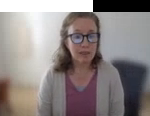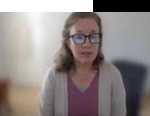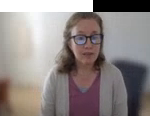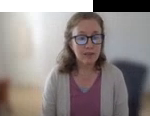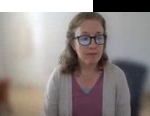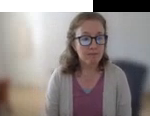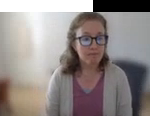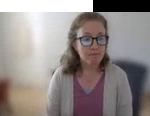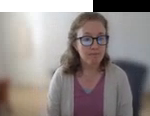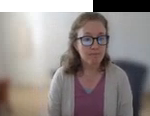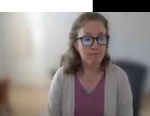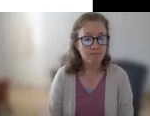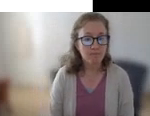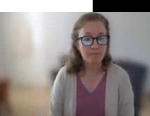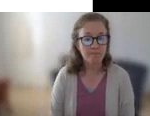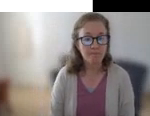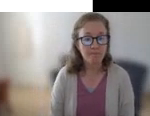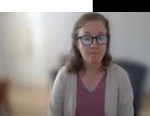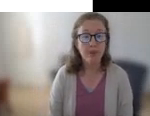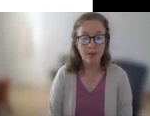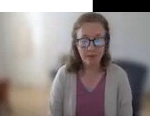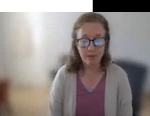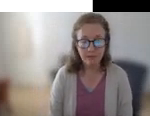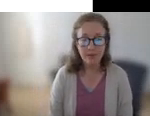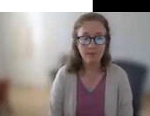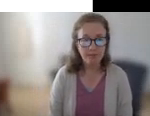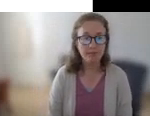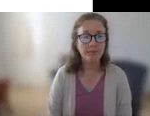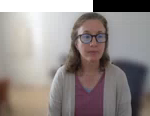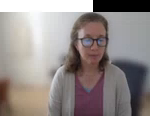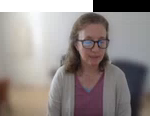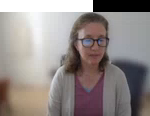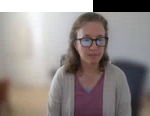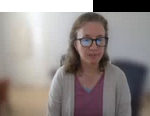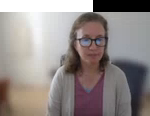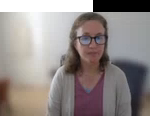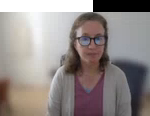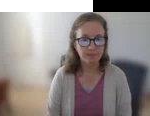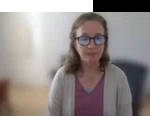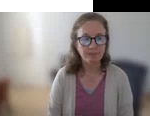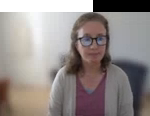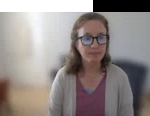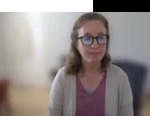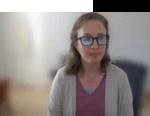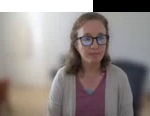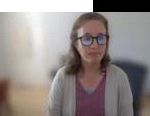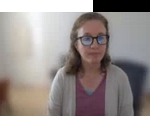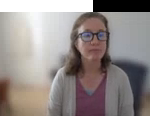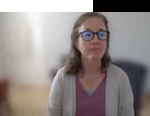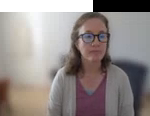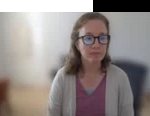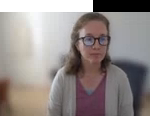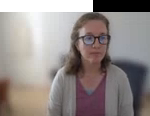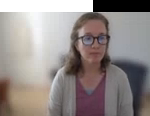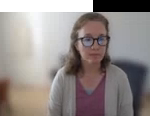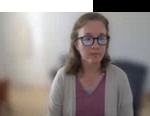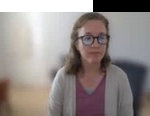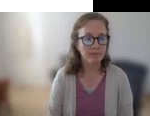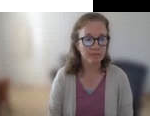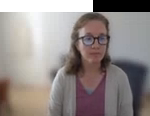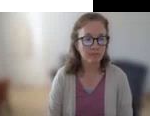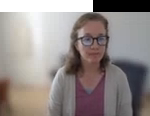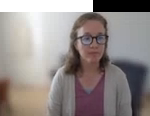Next slide, please. And just to add there too, Kim, if I may, Please. Also speech to text for those with